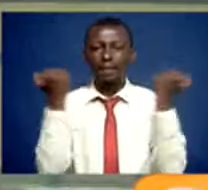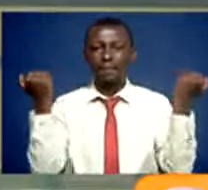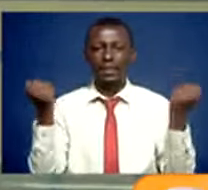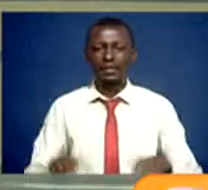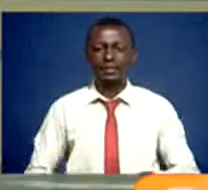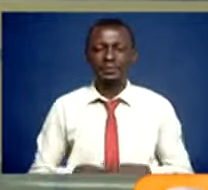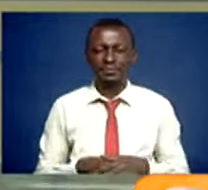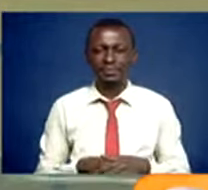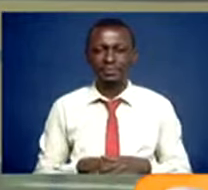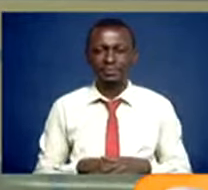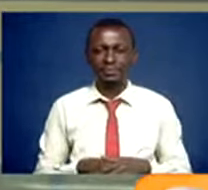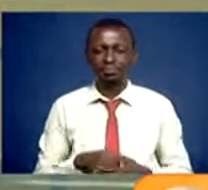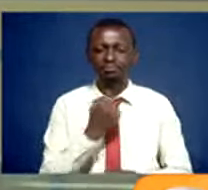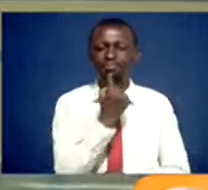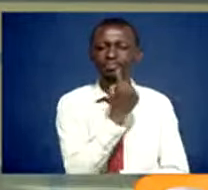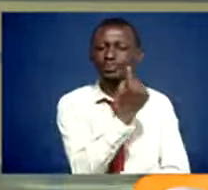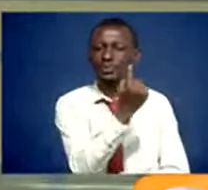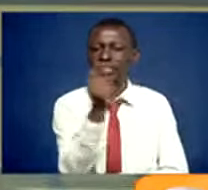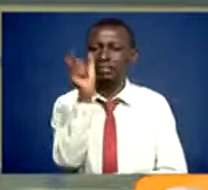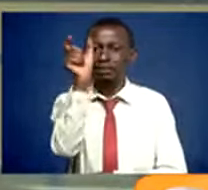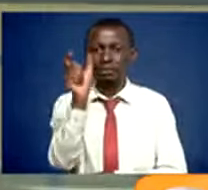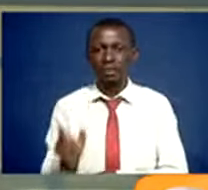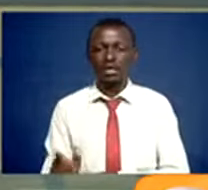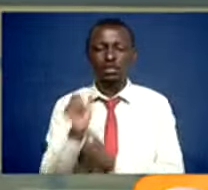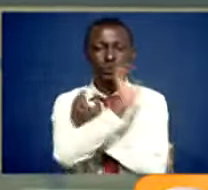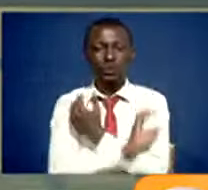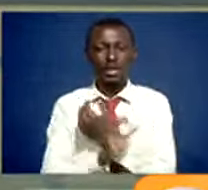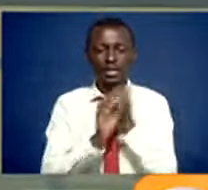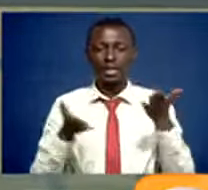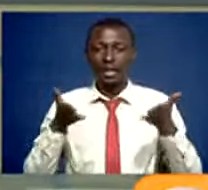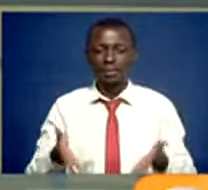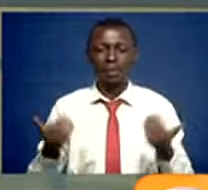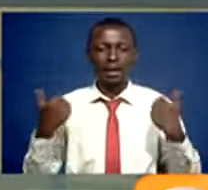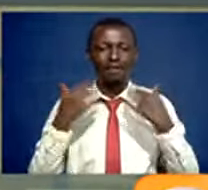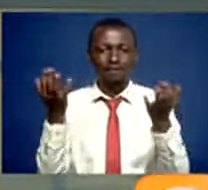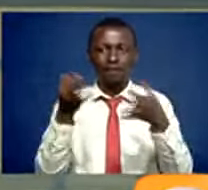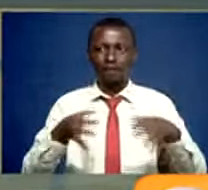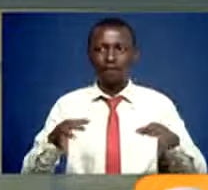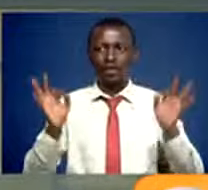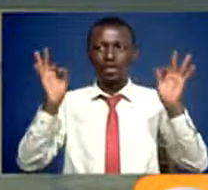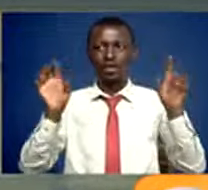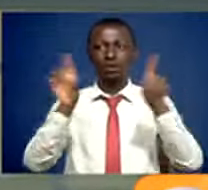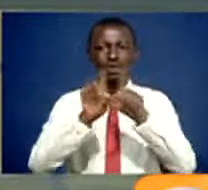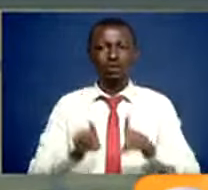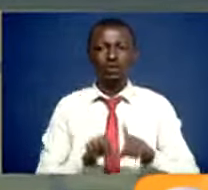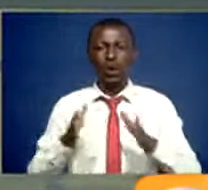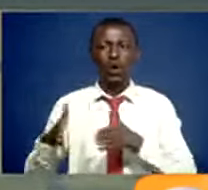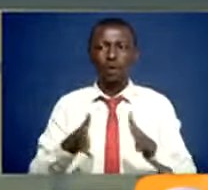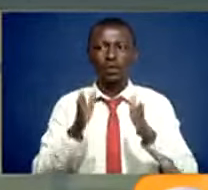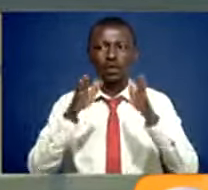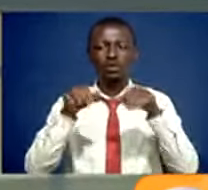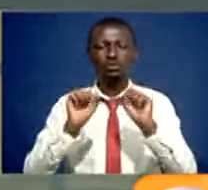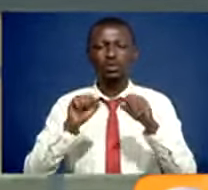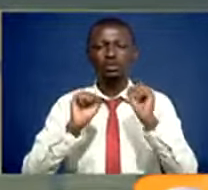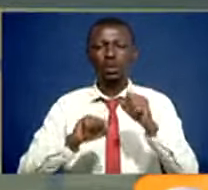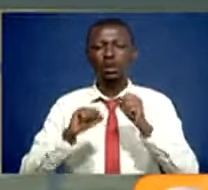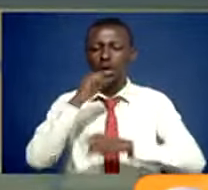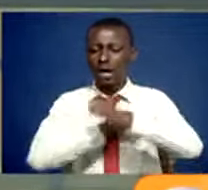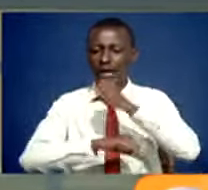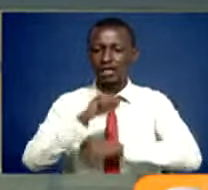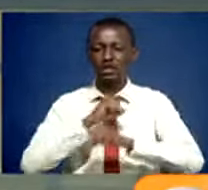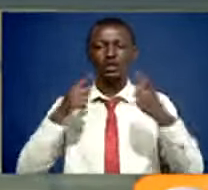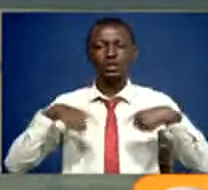Therefore, every person in this country has the freedom and opportunity to make their contribution by giving their